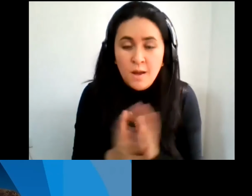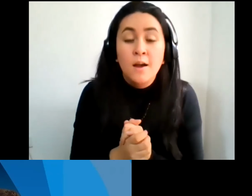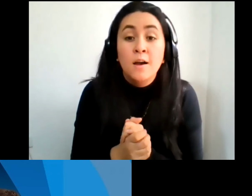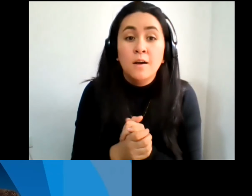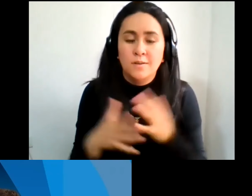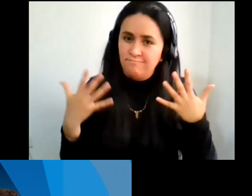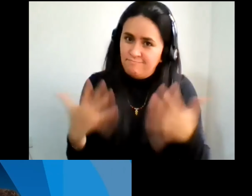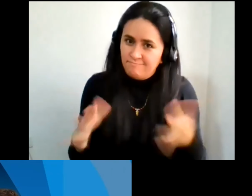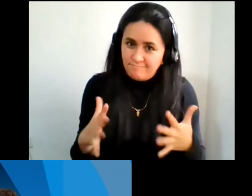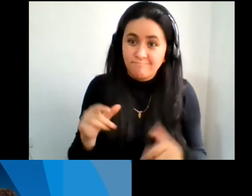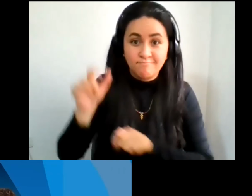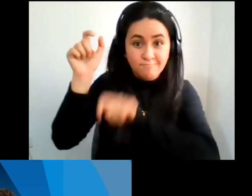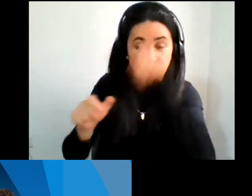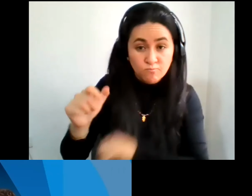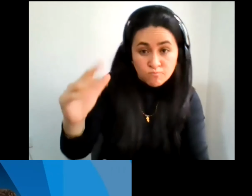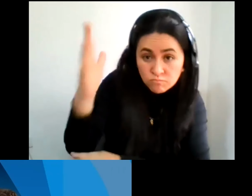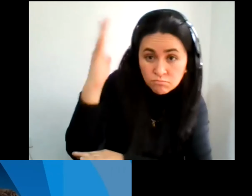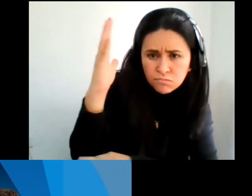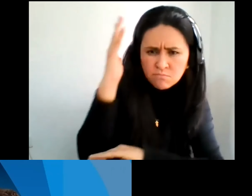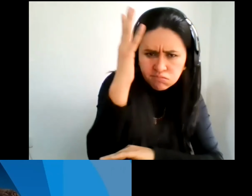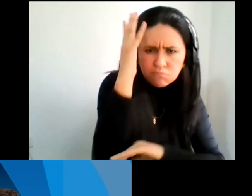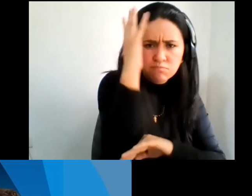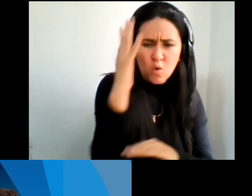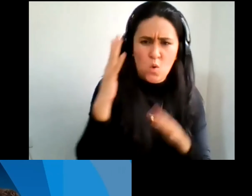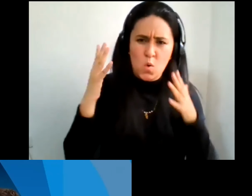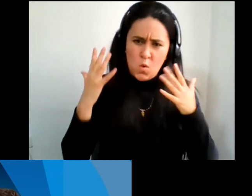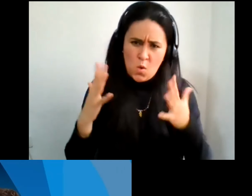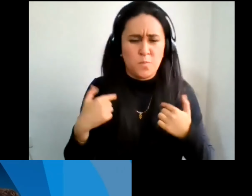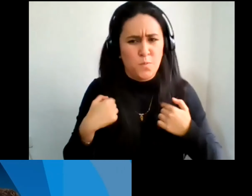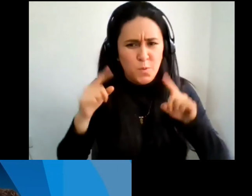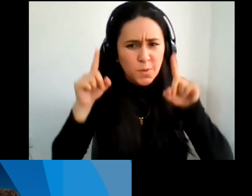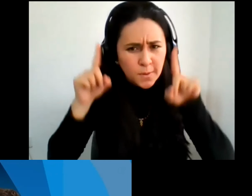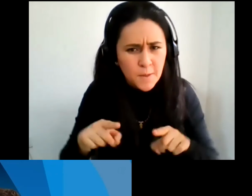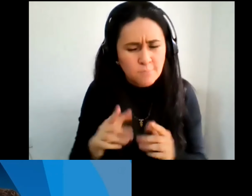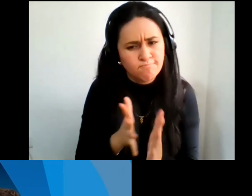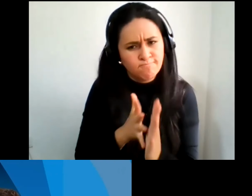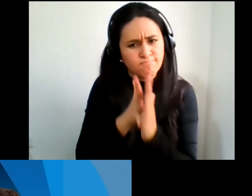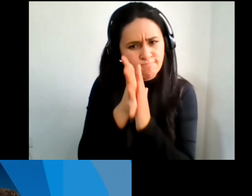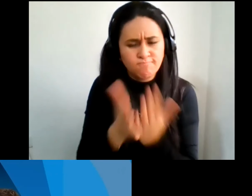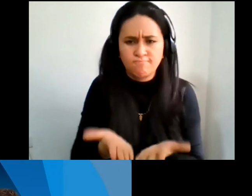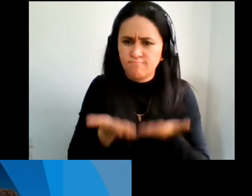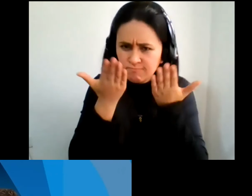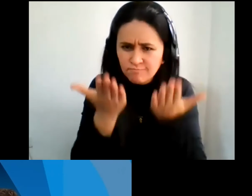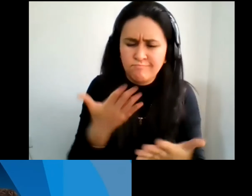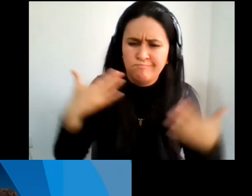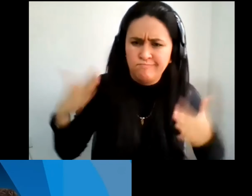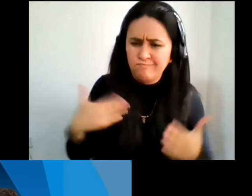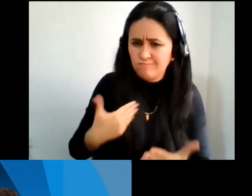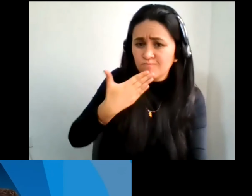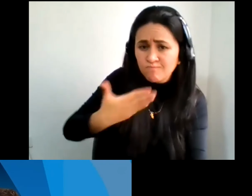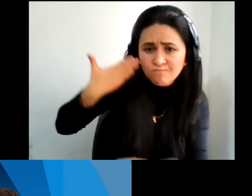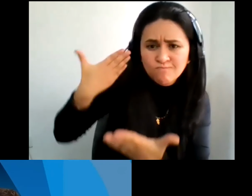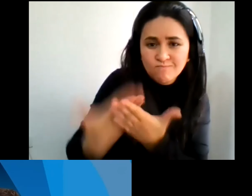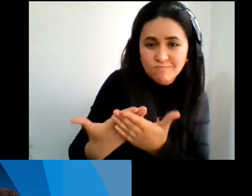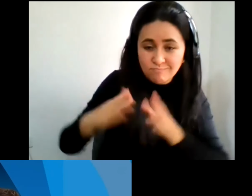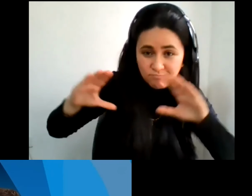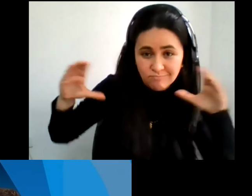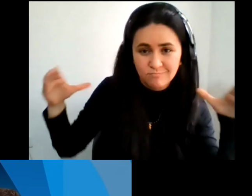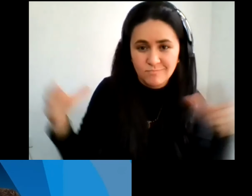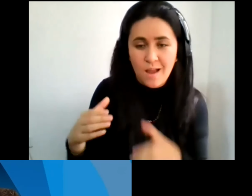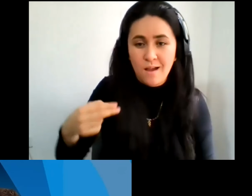honestly believe that aside from the speakers, I want to take advantage of greeting and thanking not only